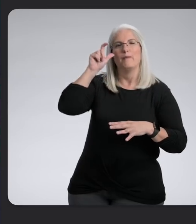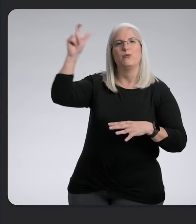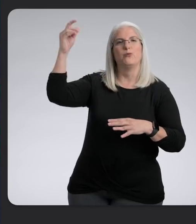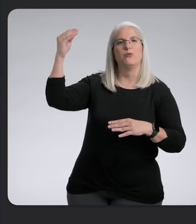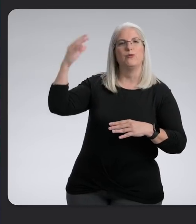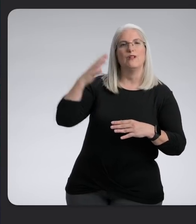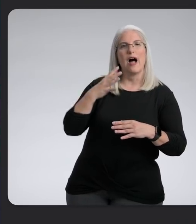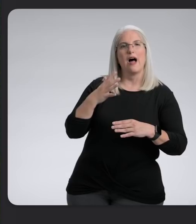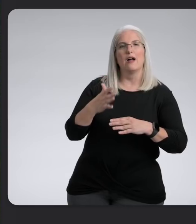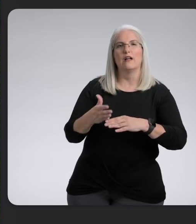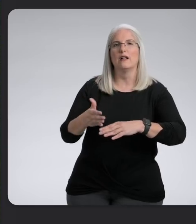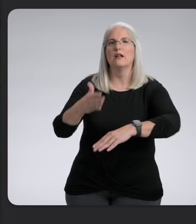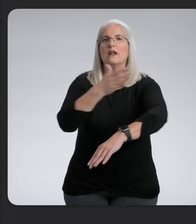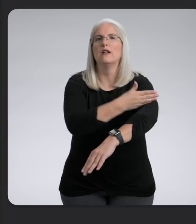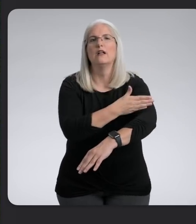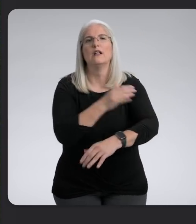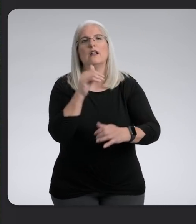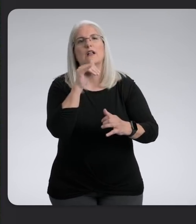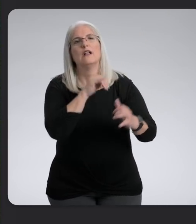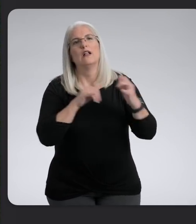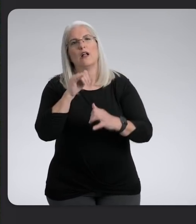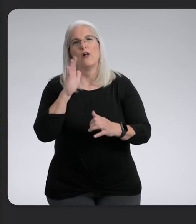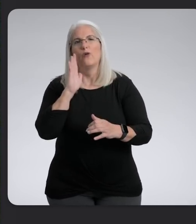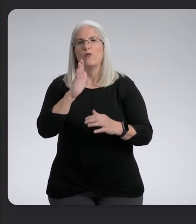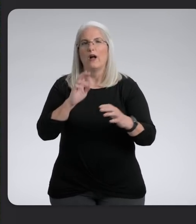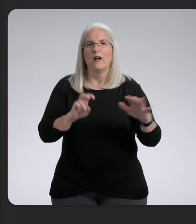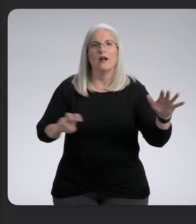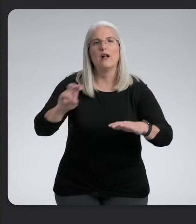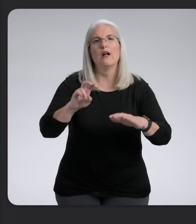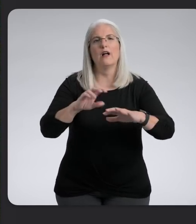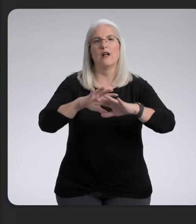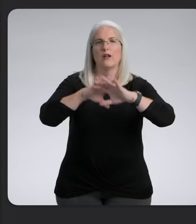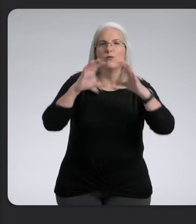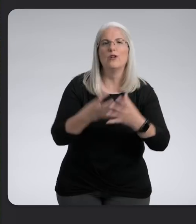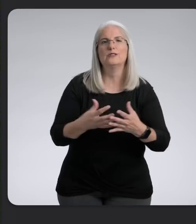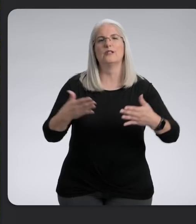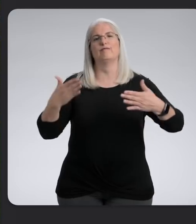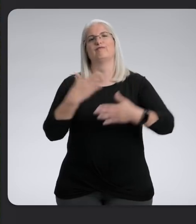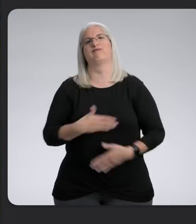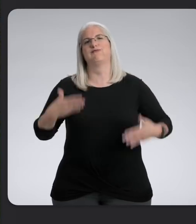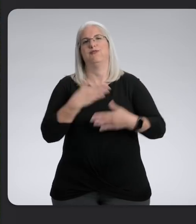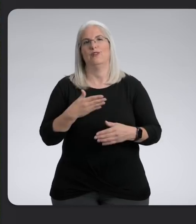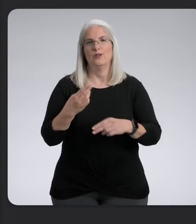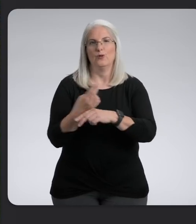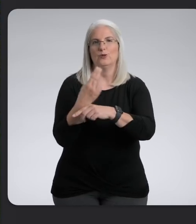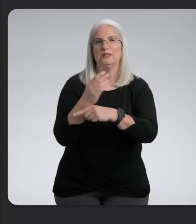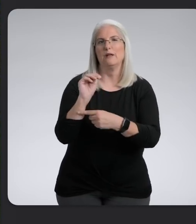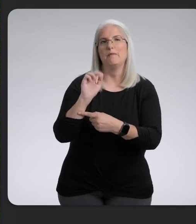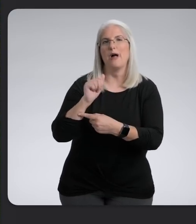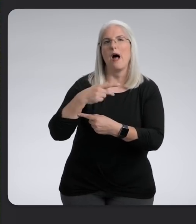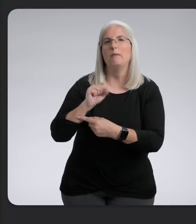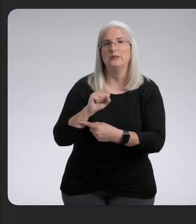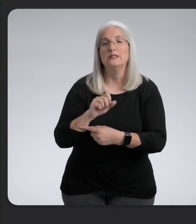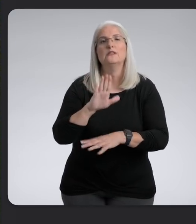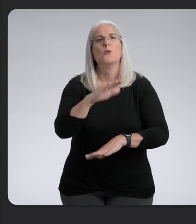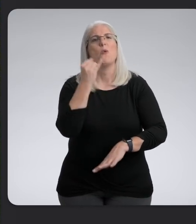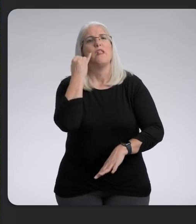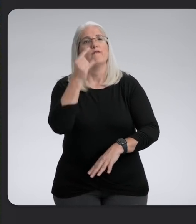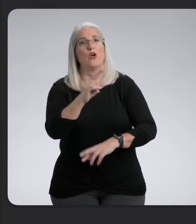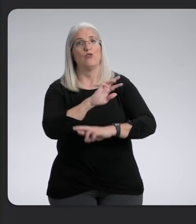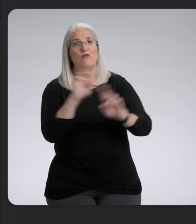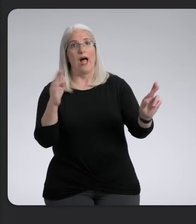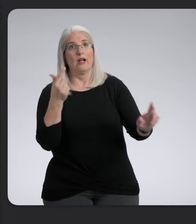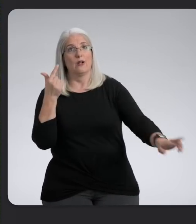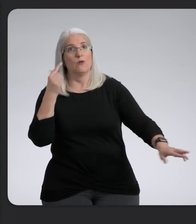going to make exploring a city so much fun for Maps users. And when a user is ready to go somewhere, Maps in